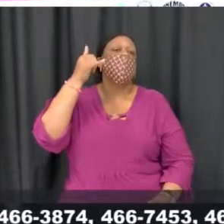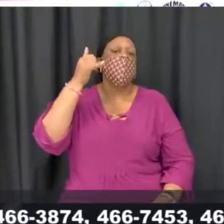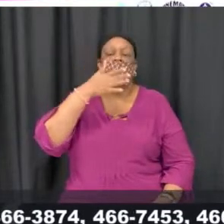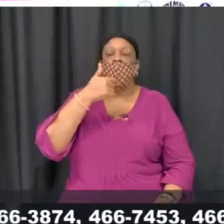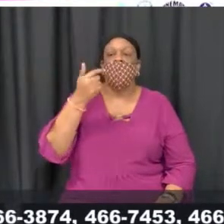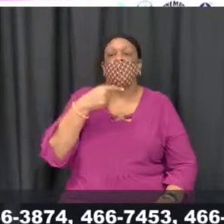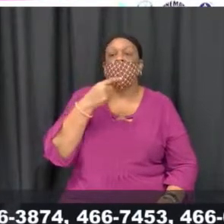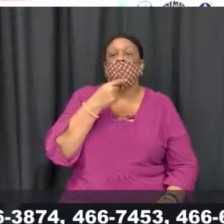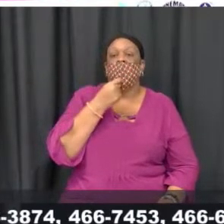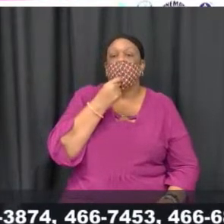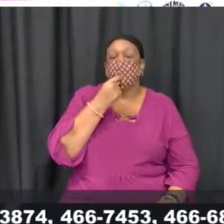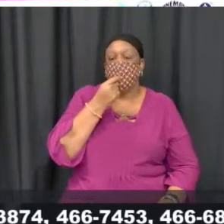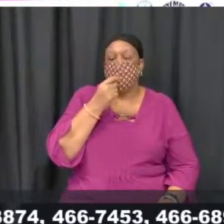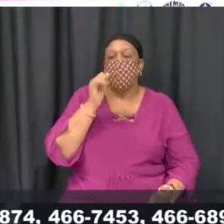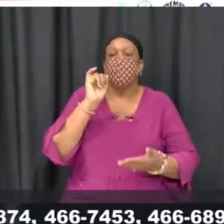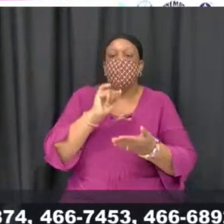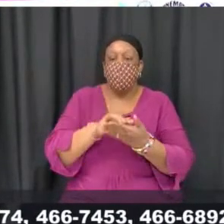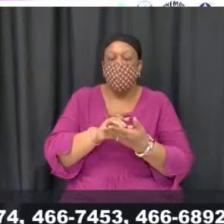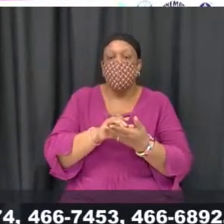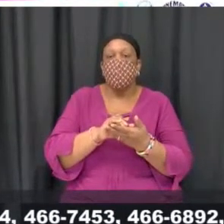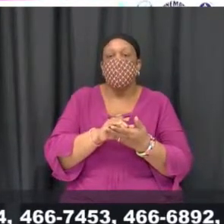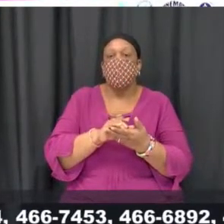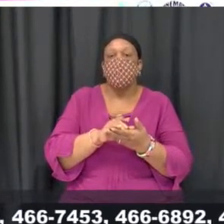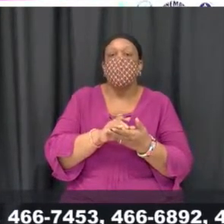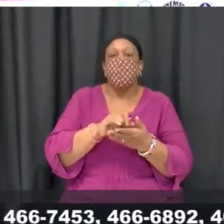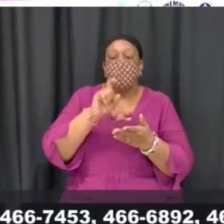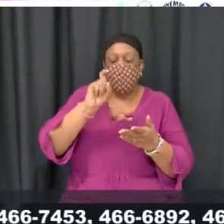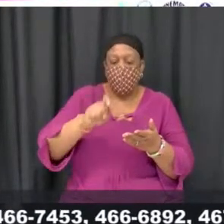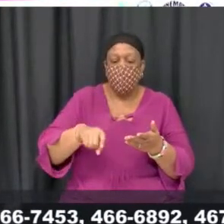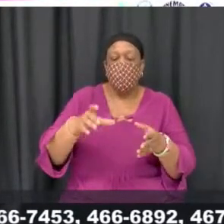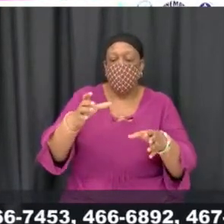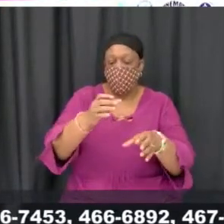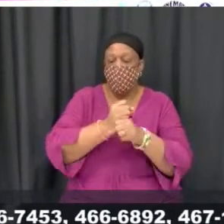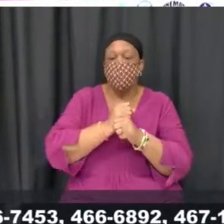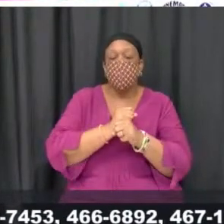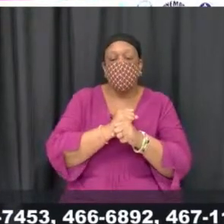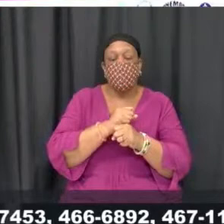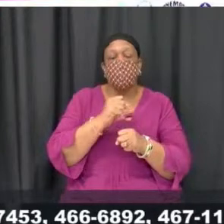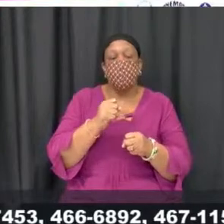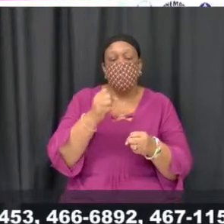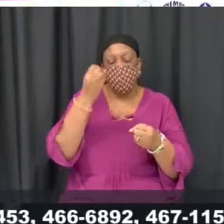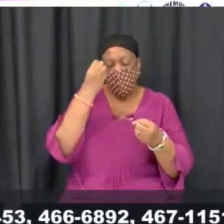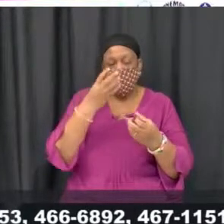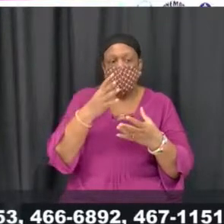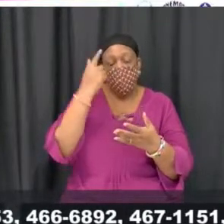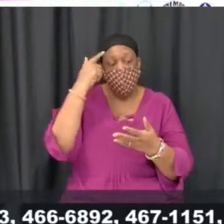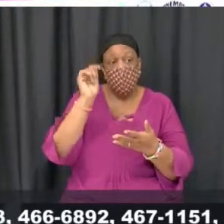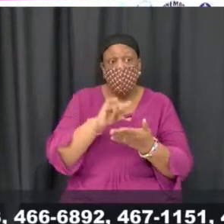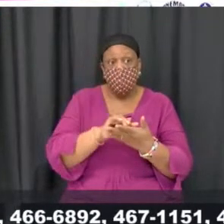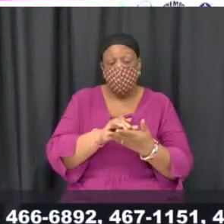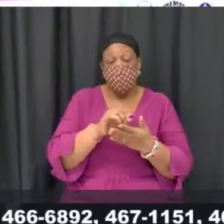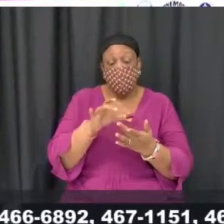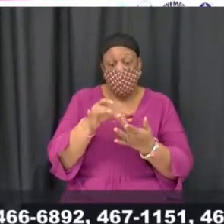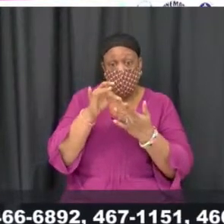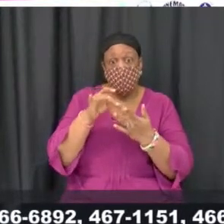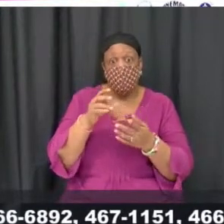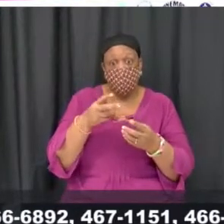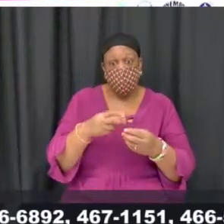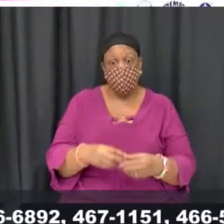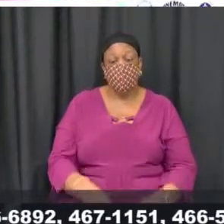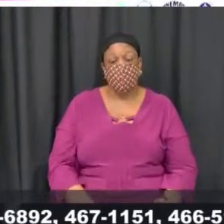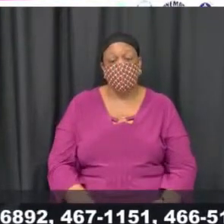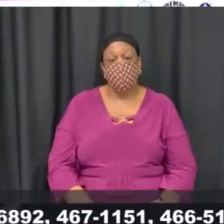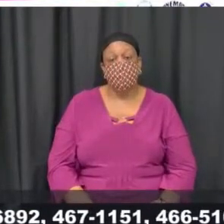worker X. And that is how contact tracing is done. And so the taking of the log, it will be called upon if there was